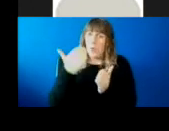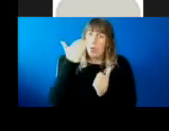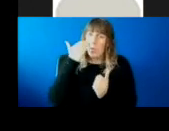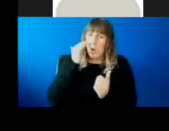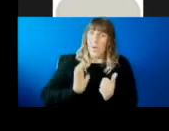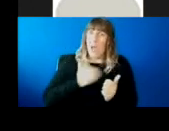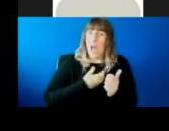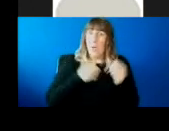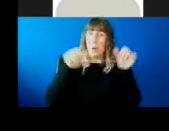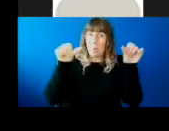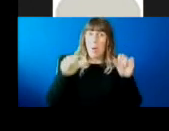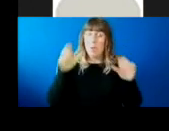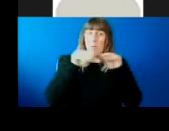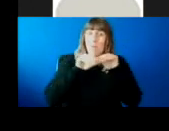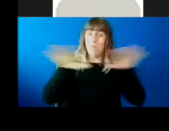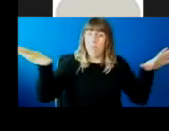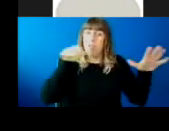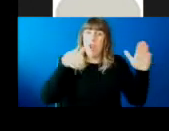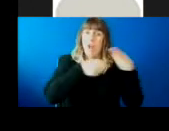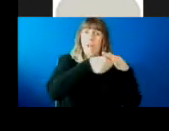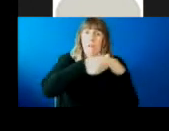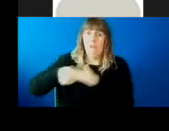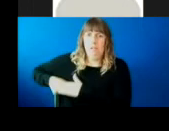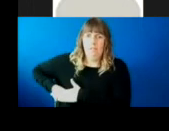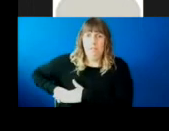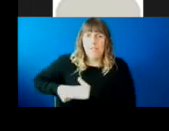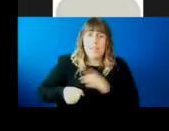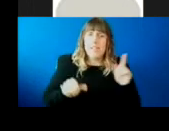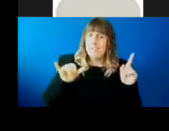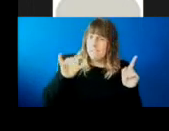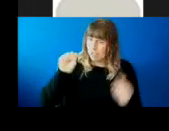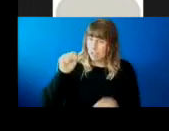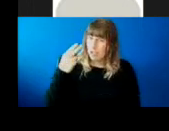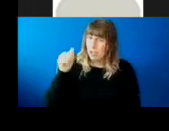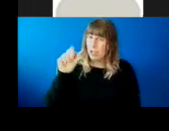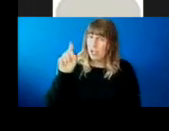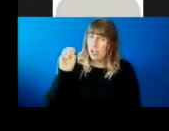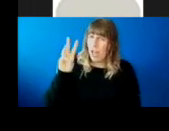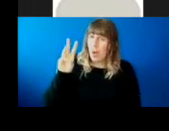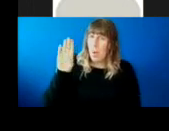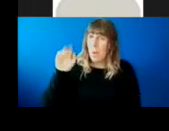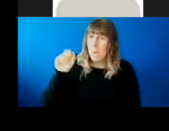Wow. Shadow banning. I don't know anything about shadow banning.